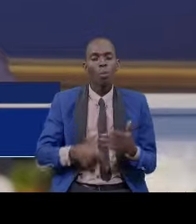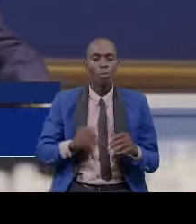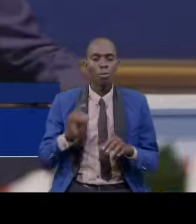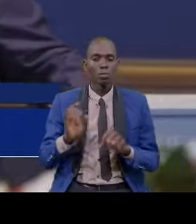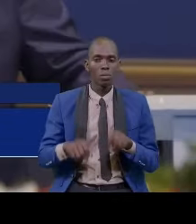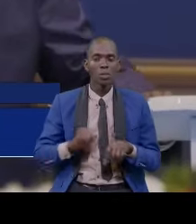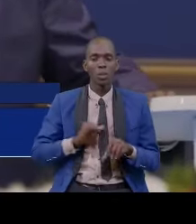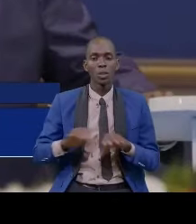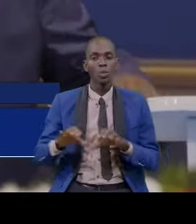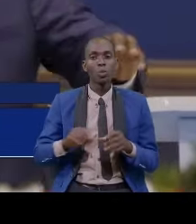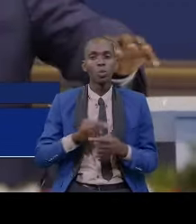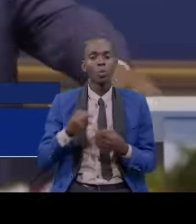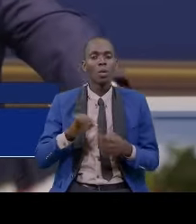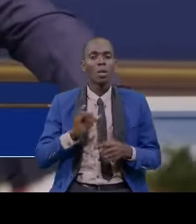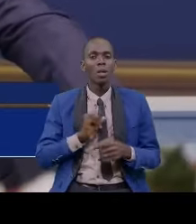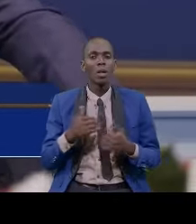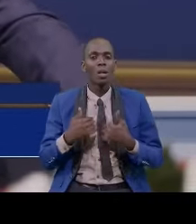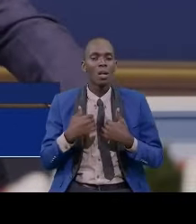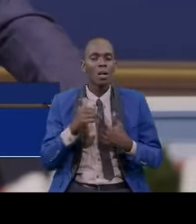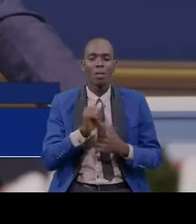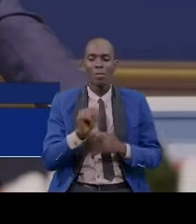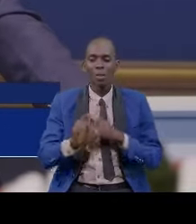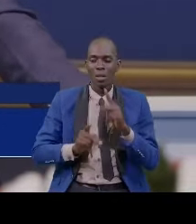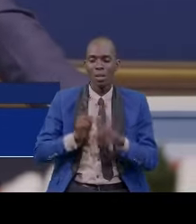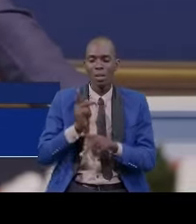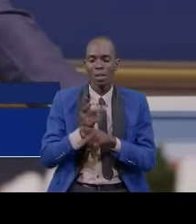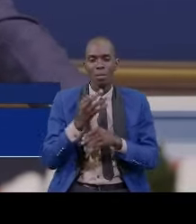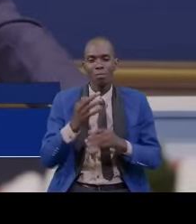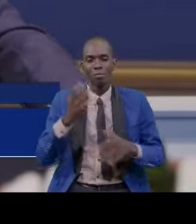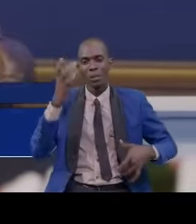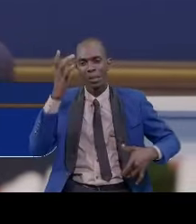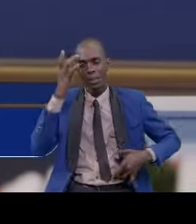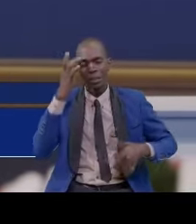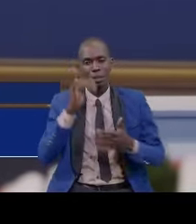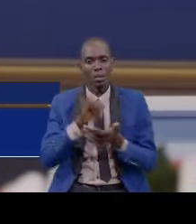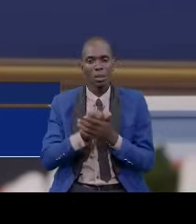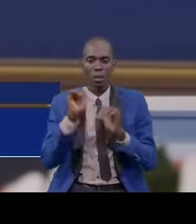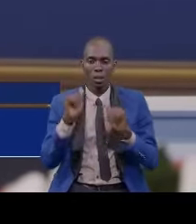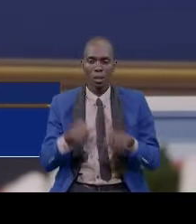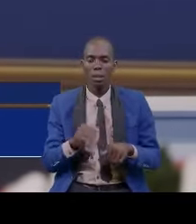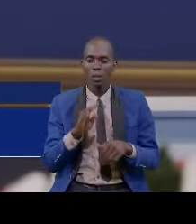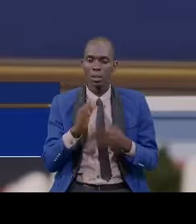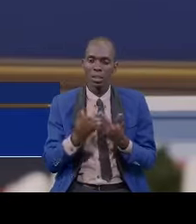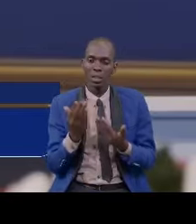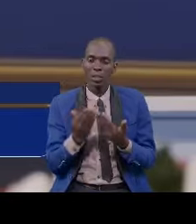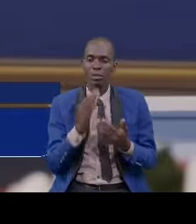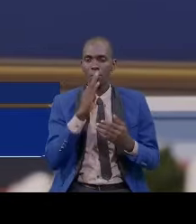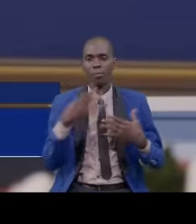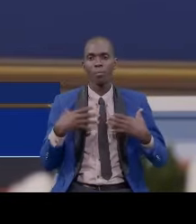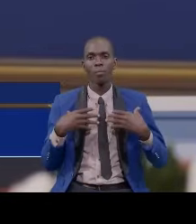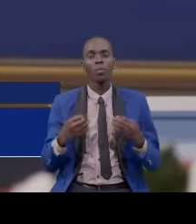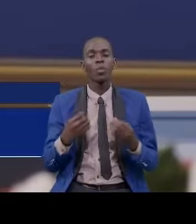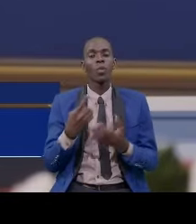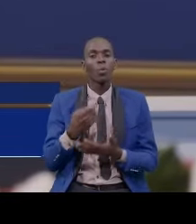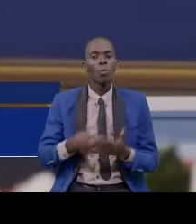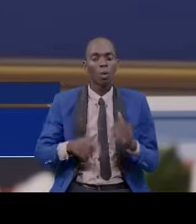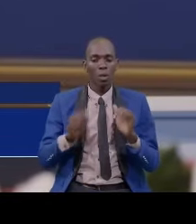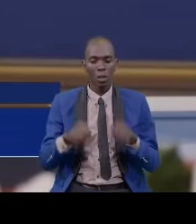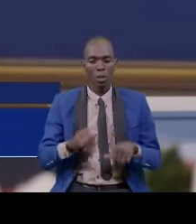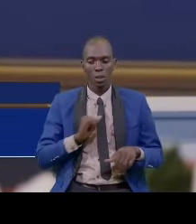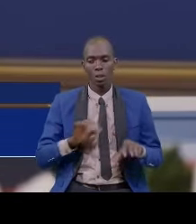the betterment of the society and the world at large. Because every one of us that lives on earth, we need a better